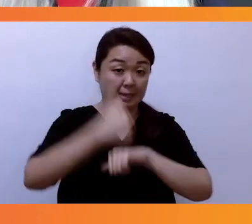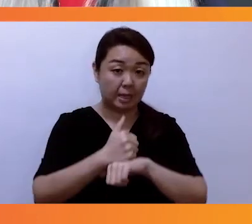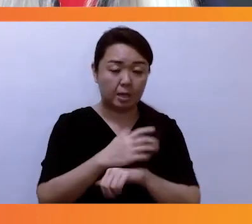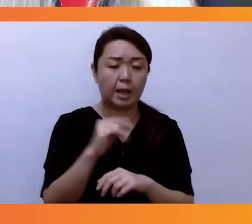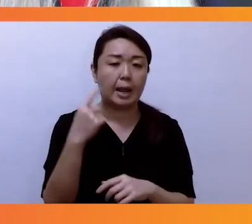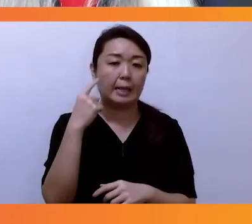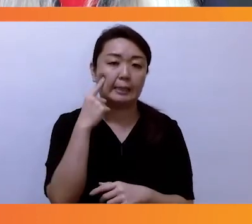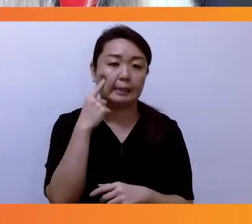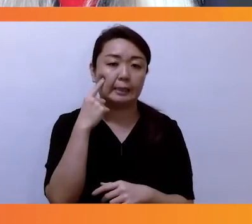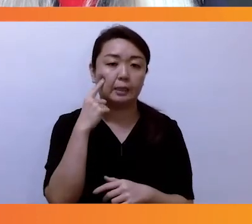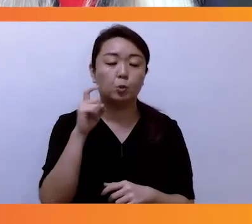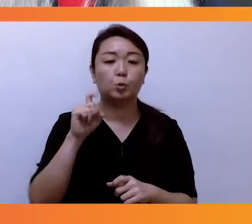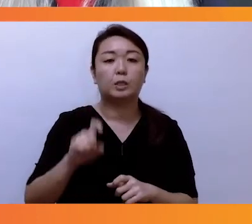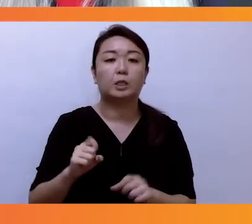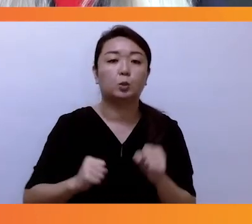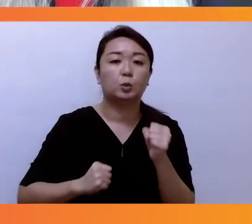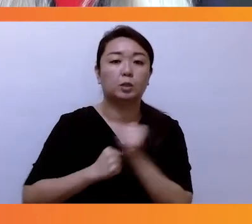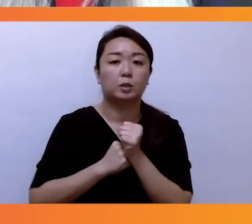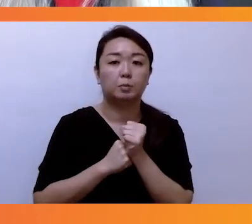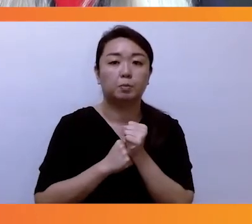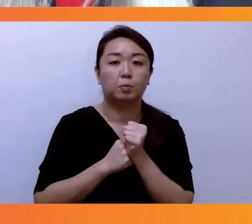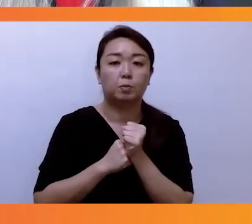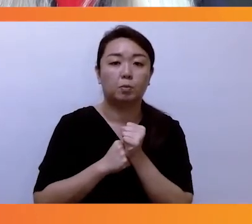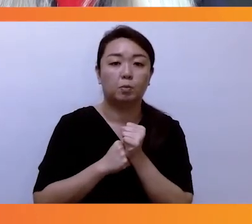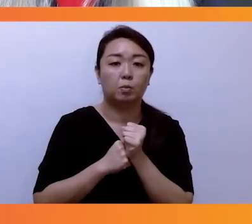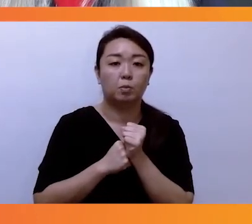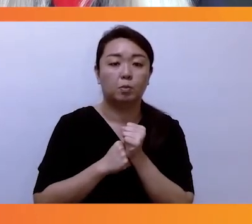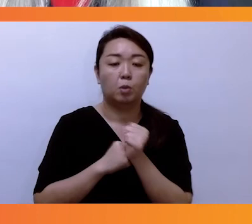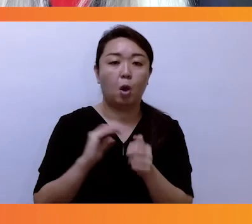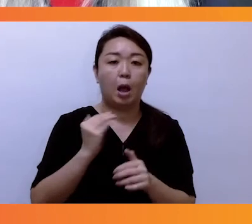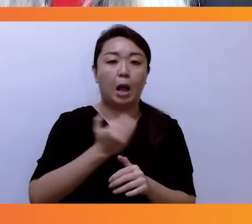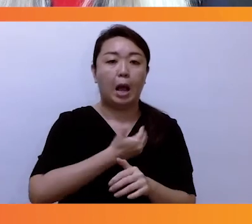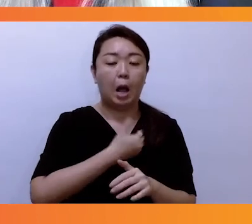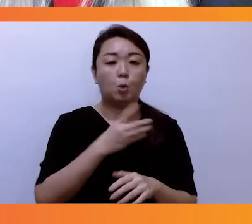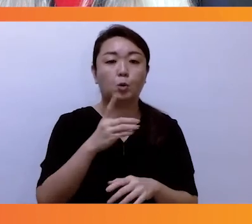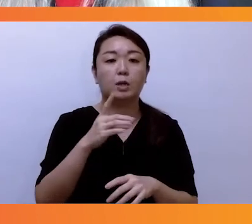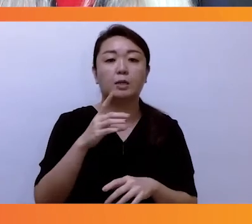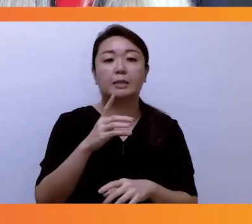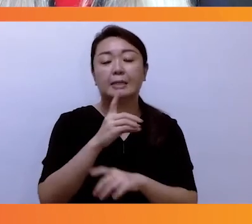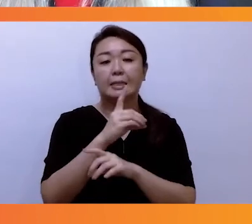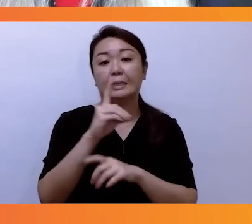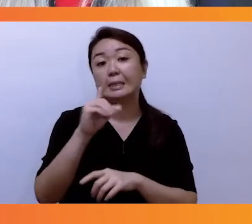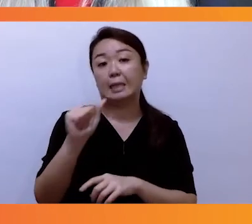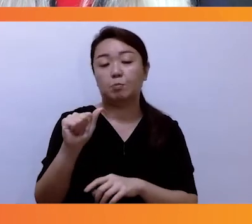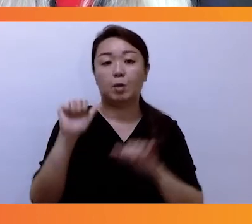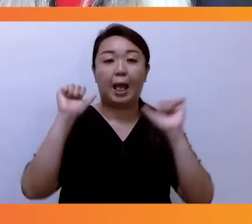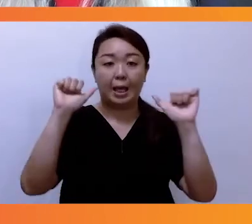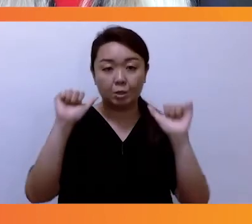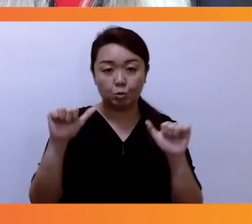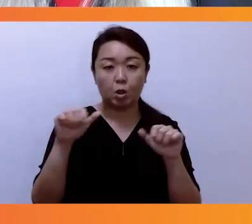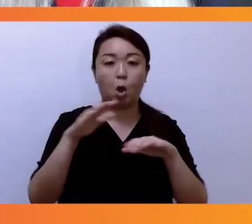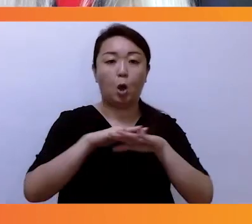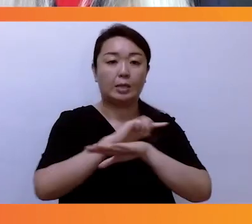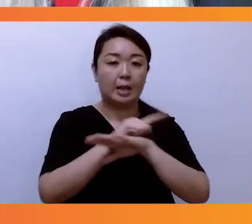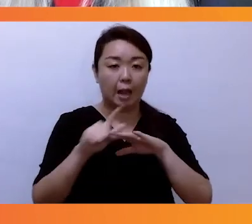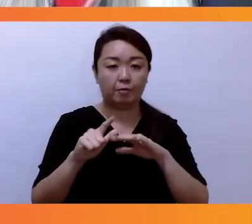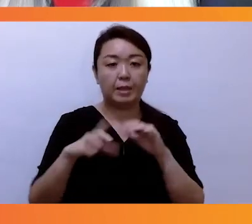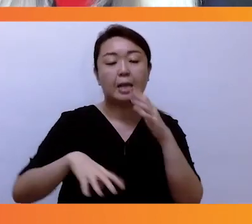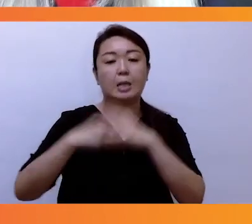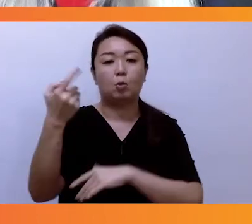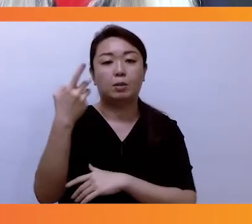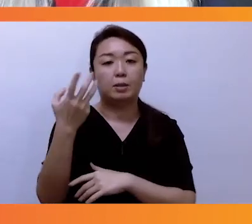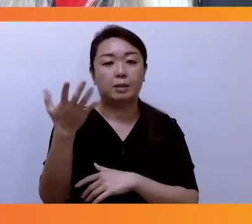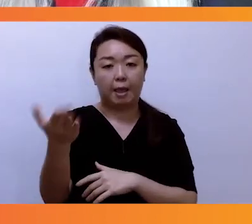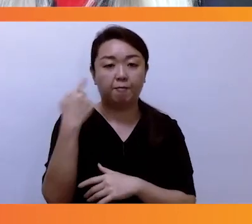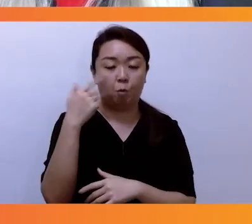mindset. And I think that we need to support our disabled athletes from a level that there is more out